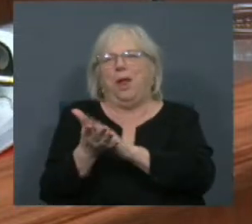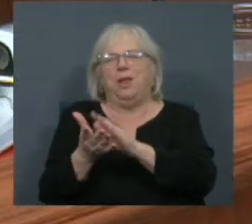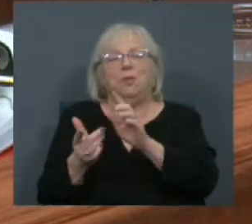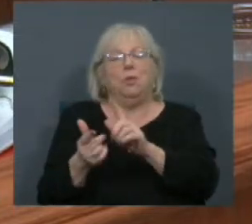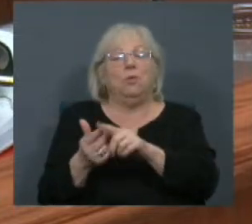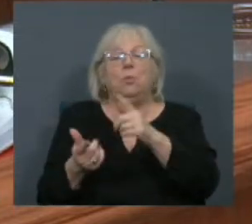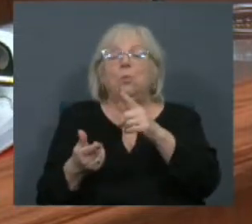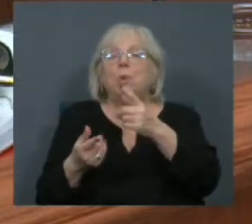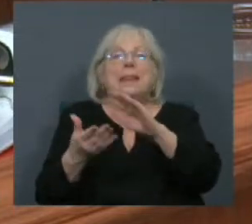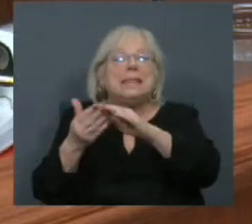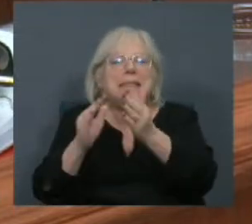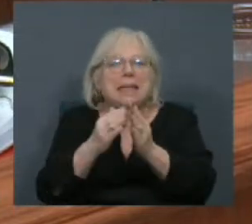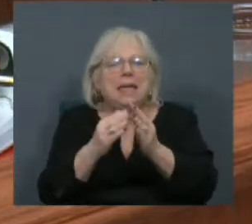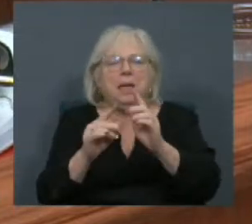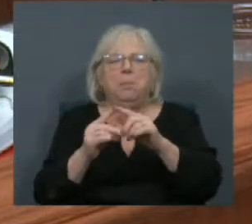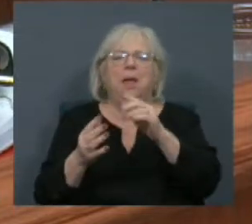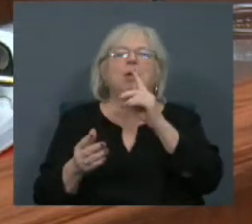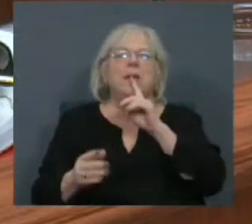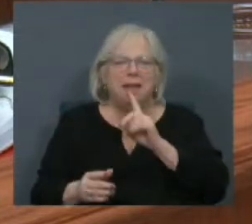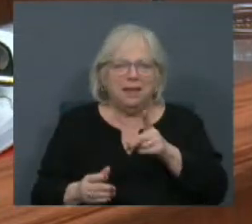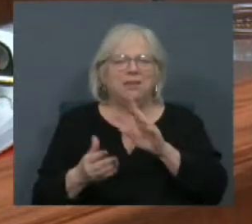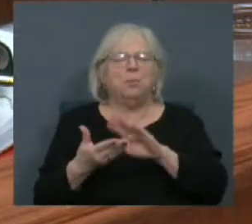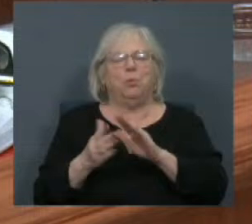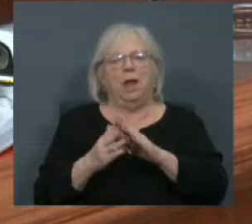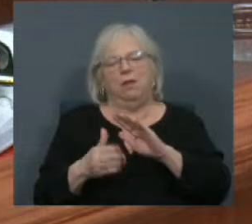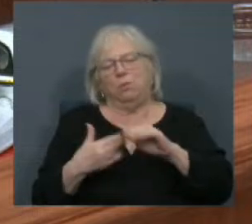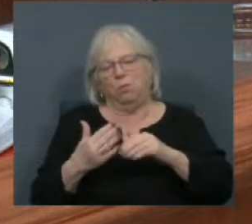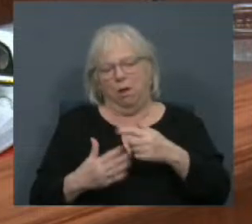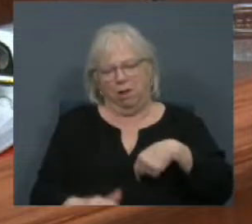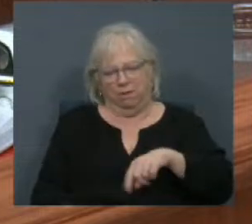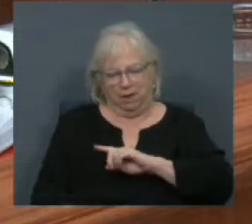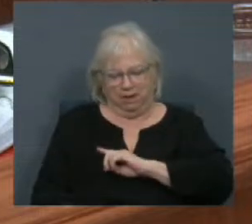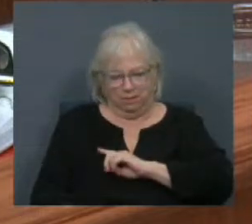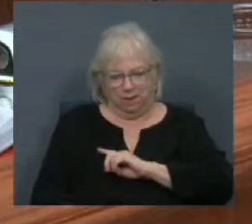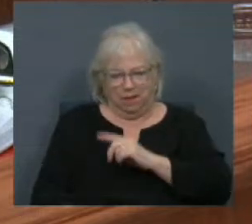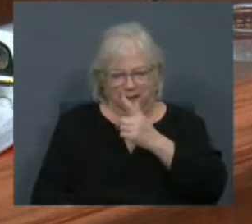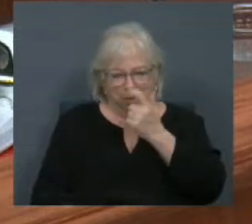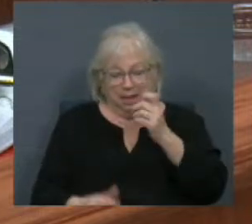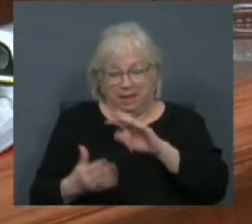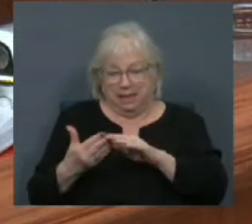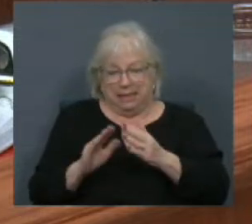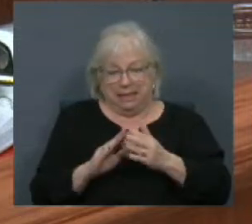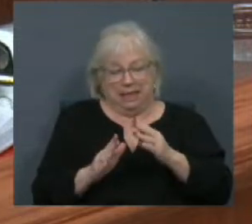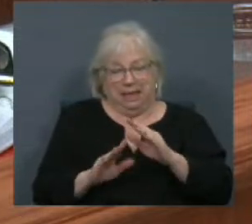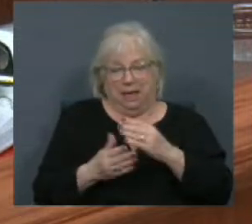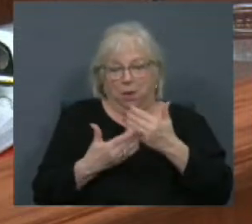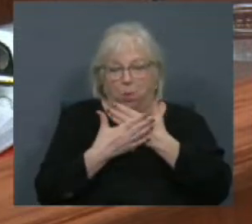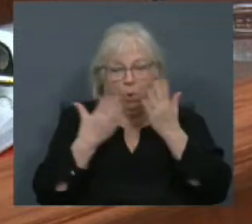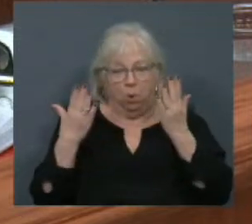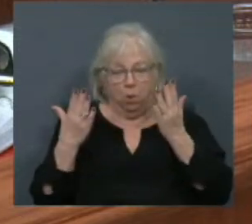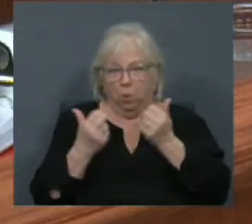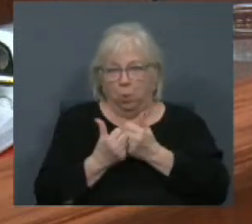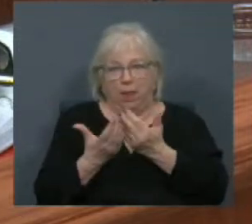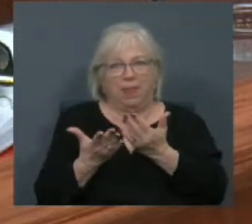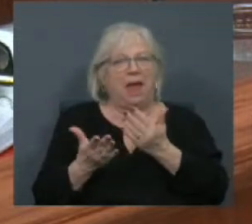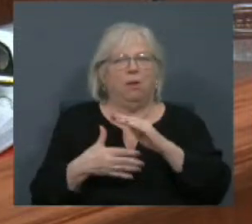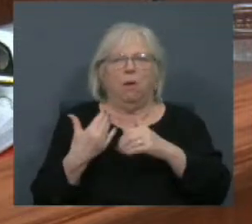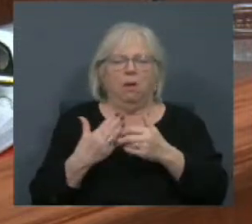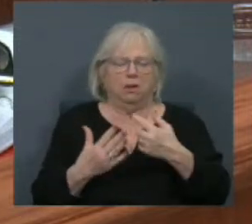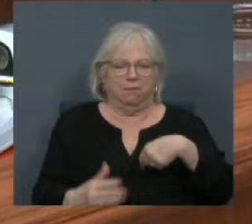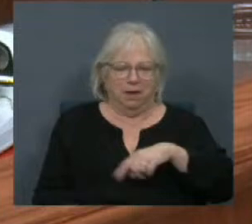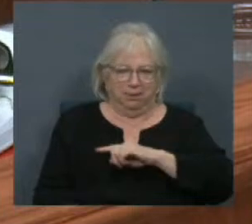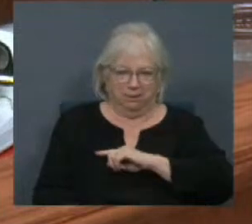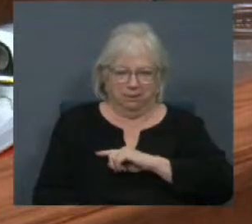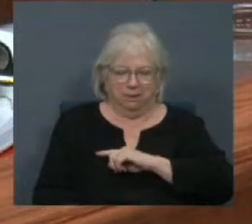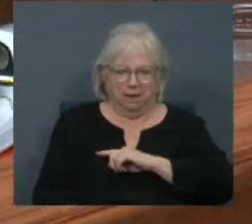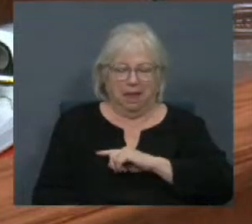to all of us, because the city does not exist without us. And let us approach